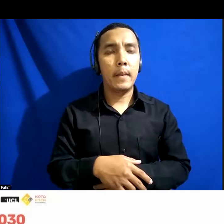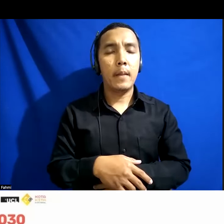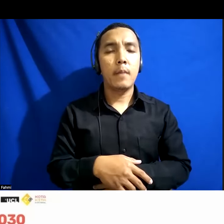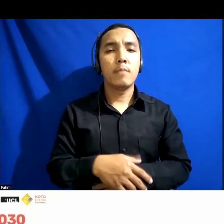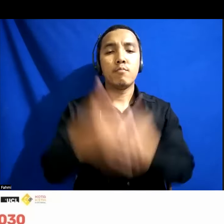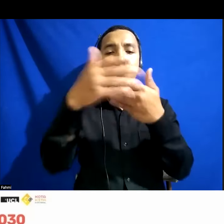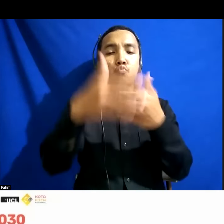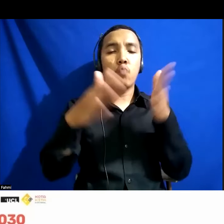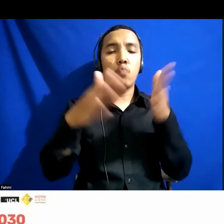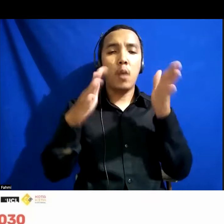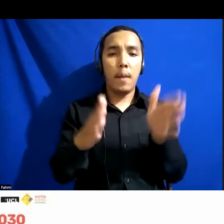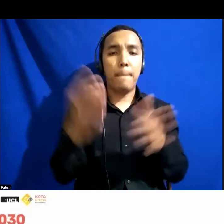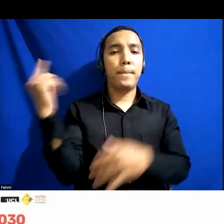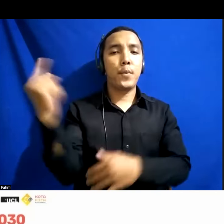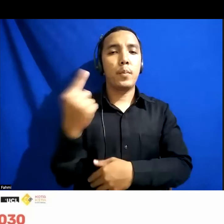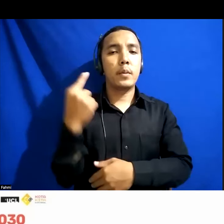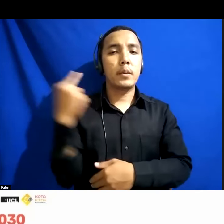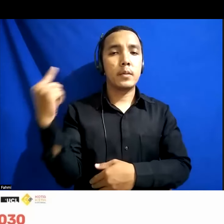areas.